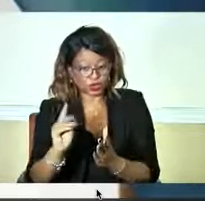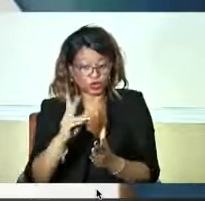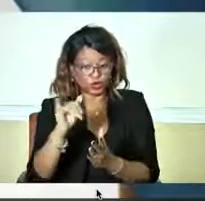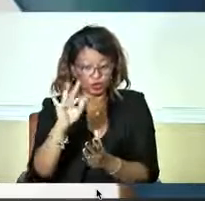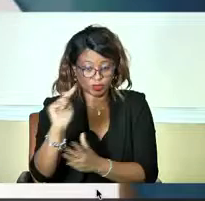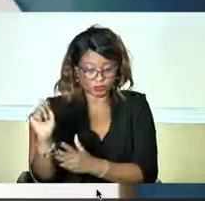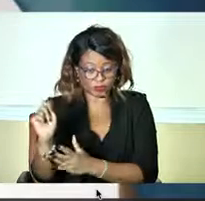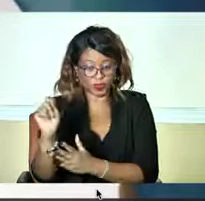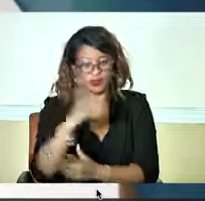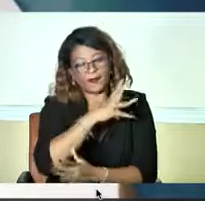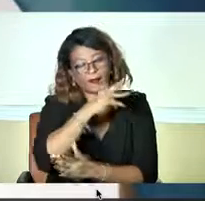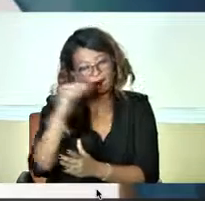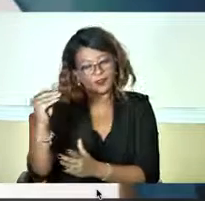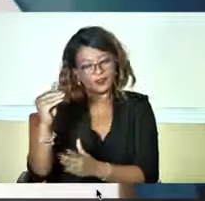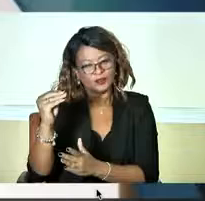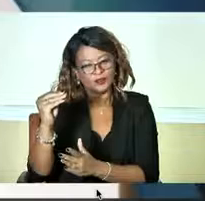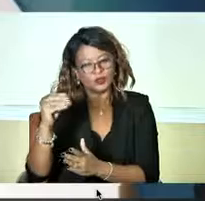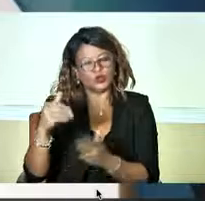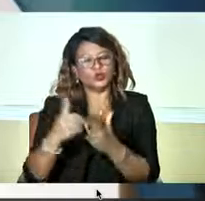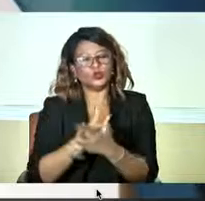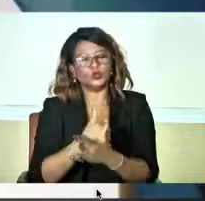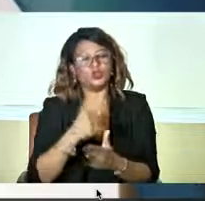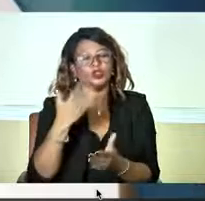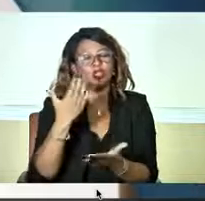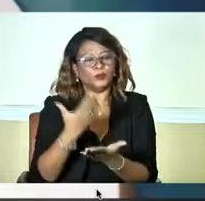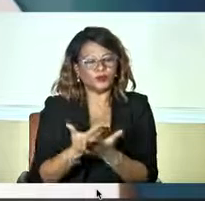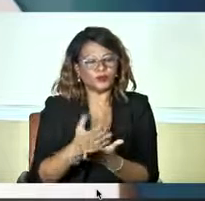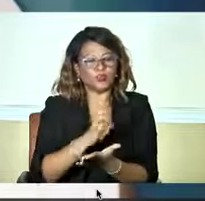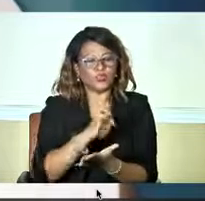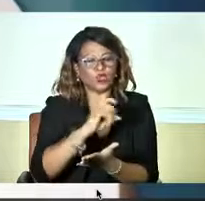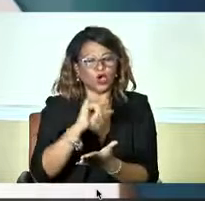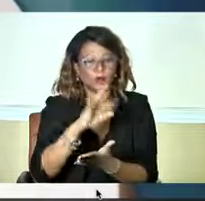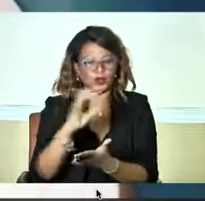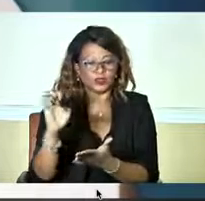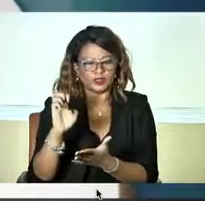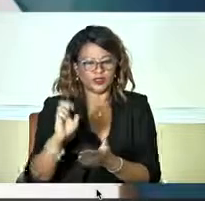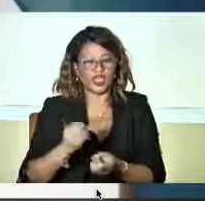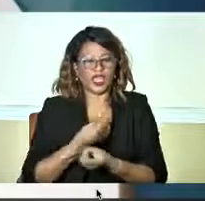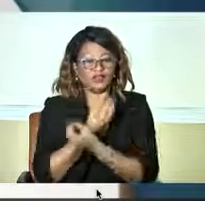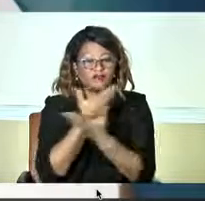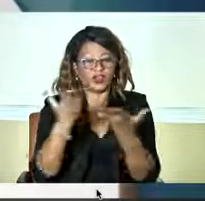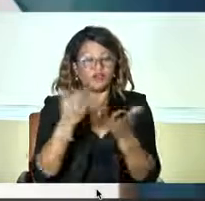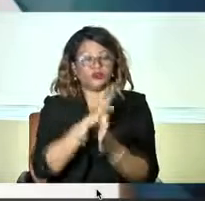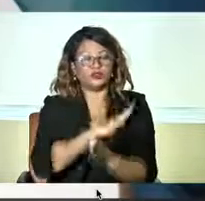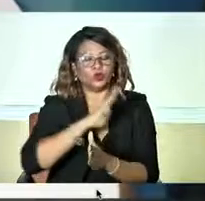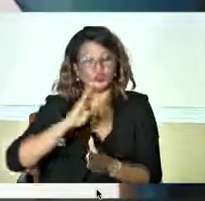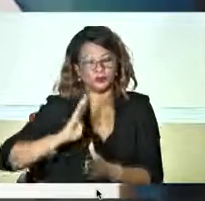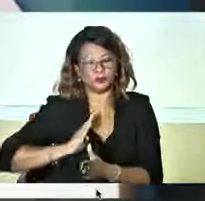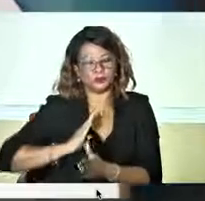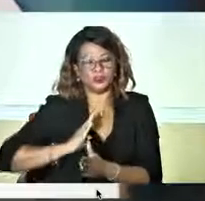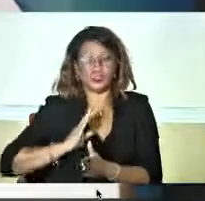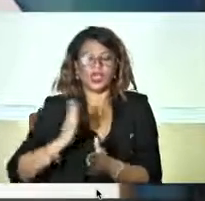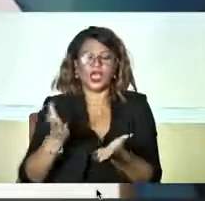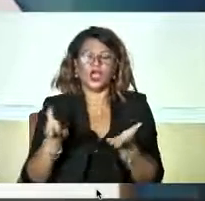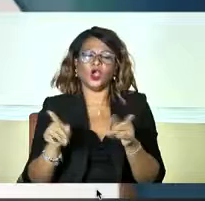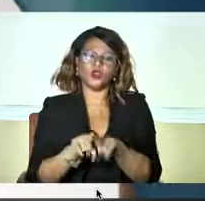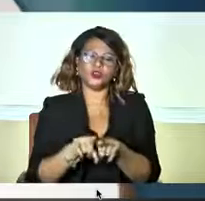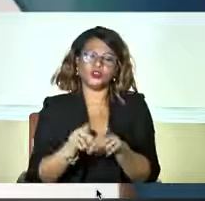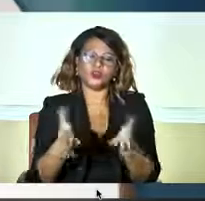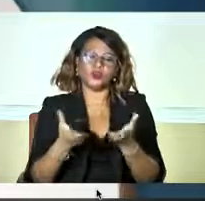Unit, and the newly approved E-Commerce Advisory Board. I also want to